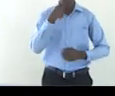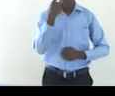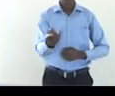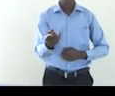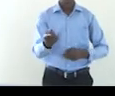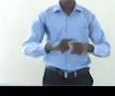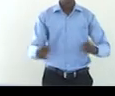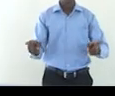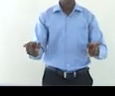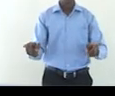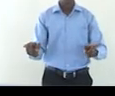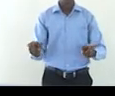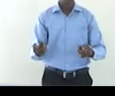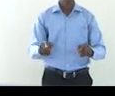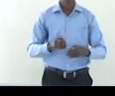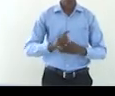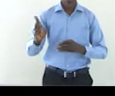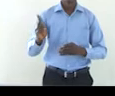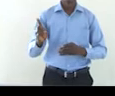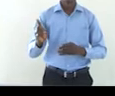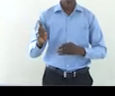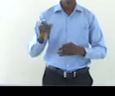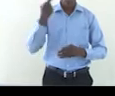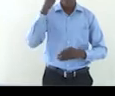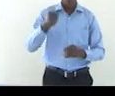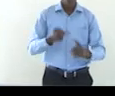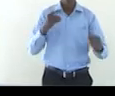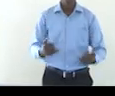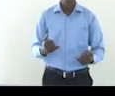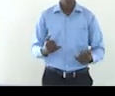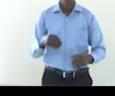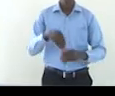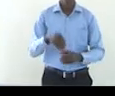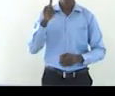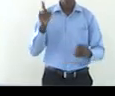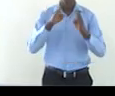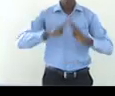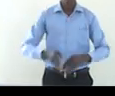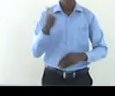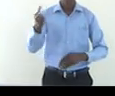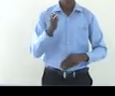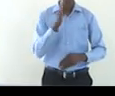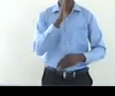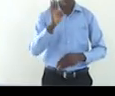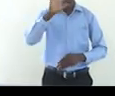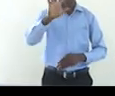you, but rather division. For henceforth, in one house,